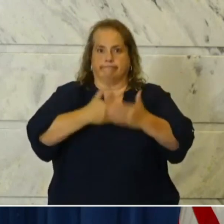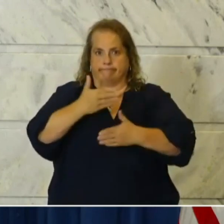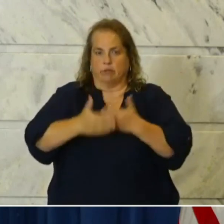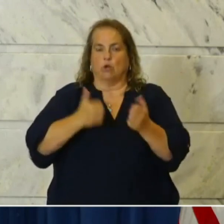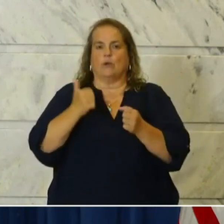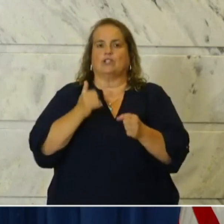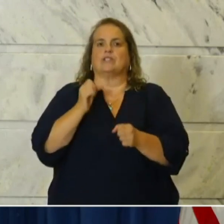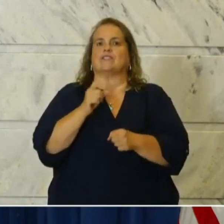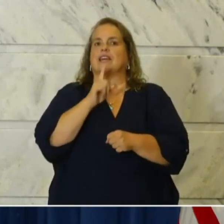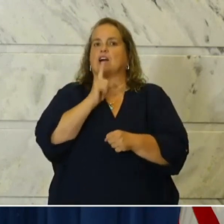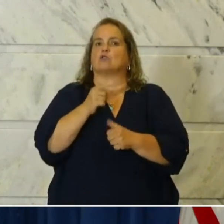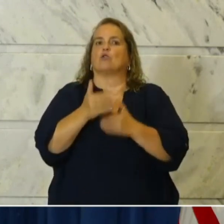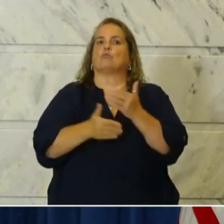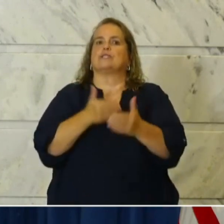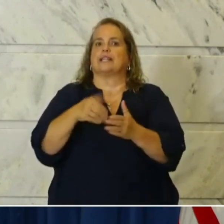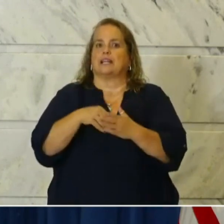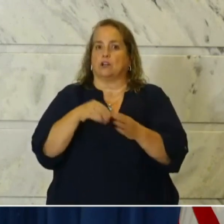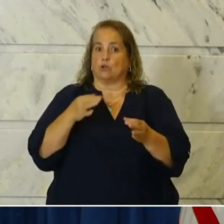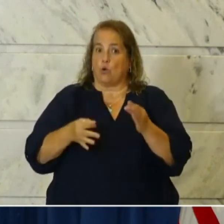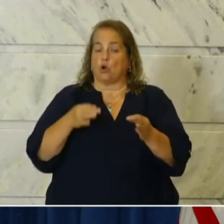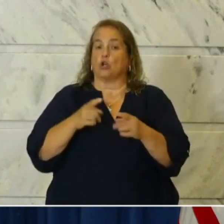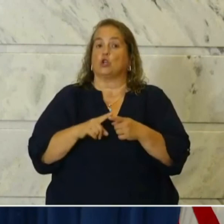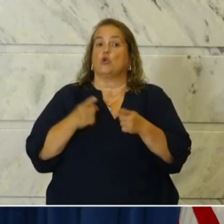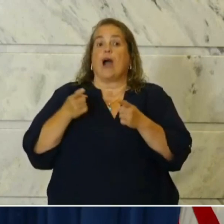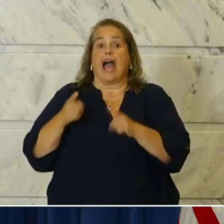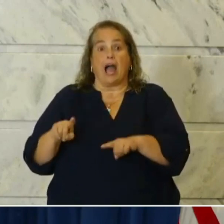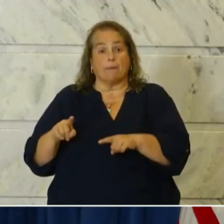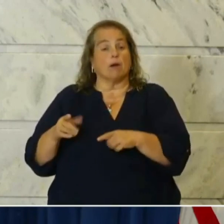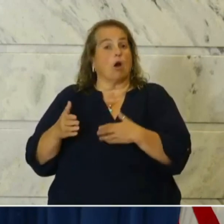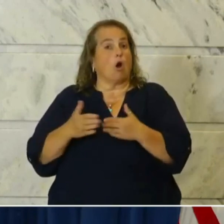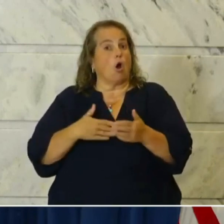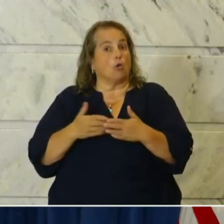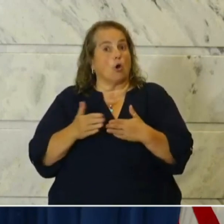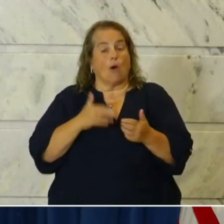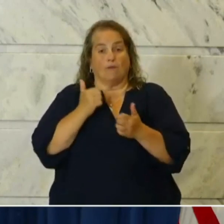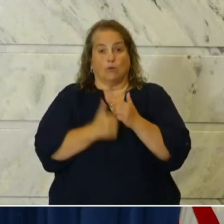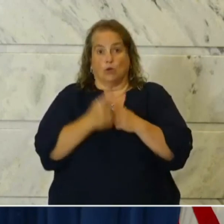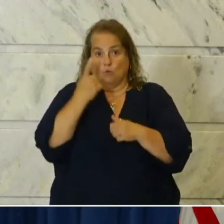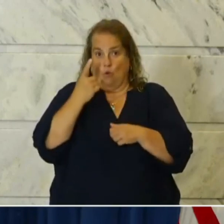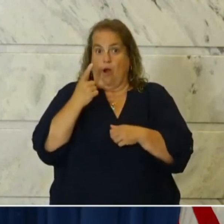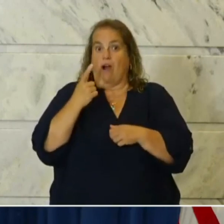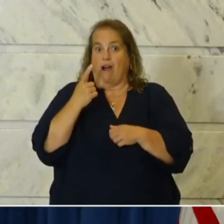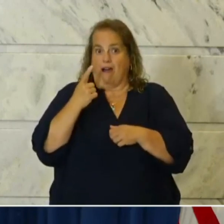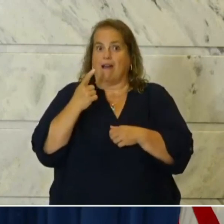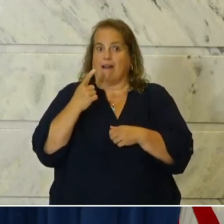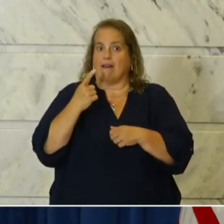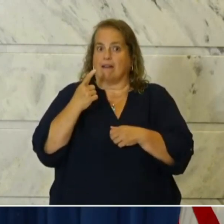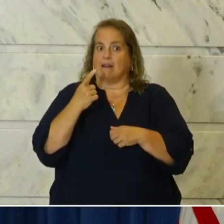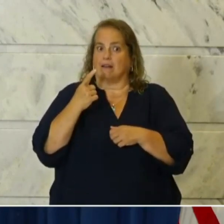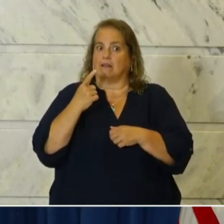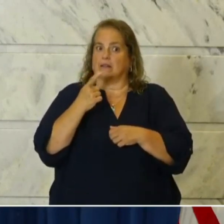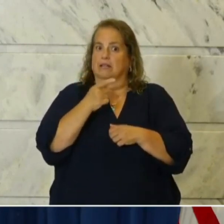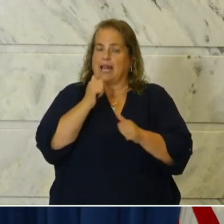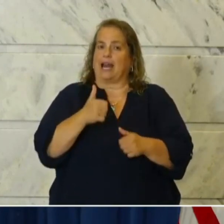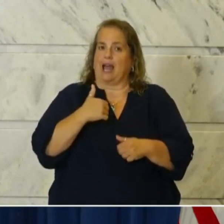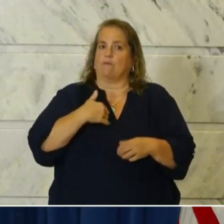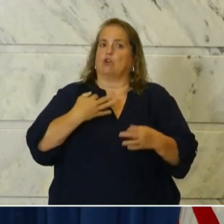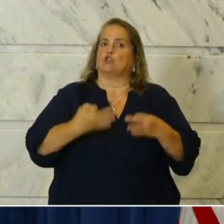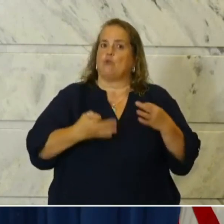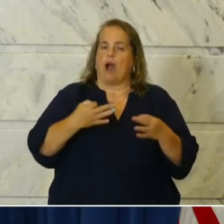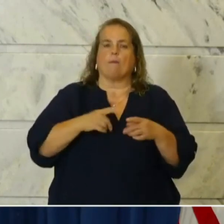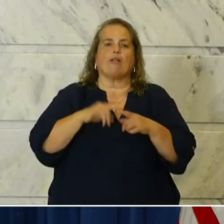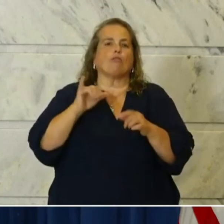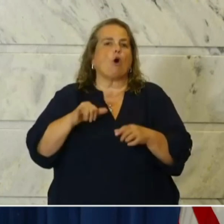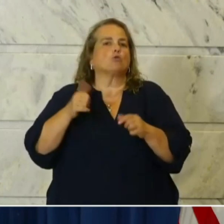actual proceeding in court, to occur, though everybody's entitled to a trial on that, and those aren't going to occur, I